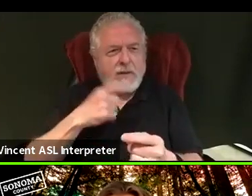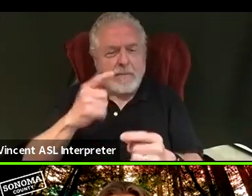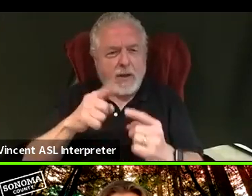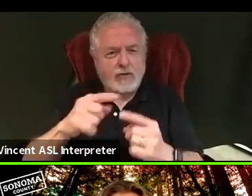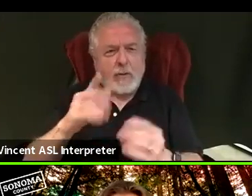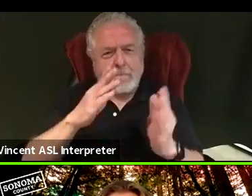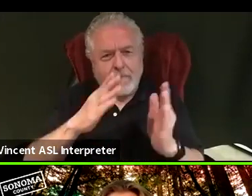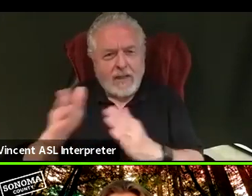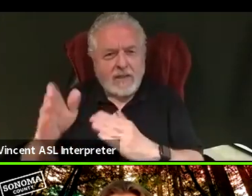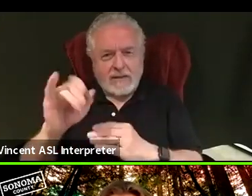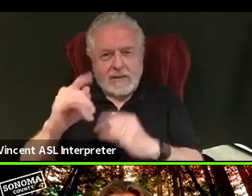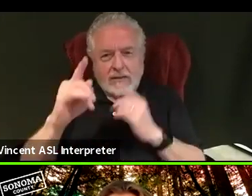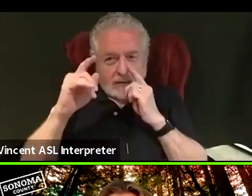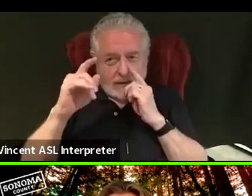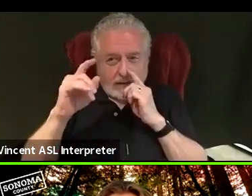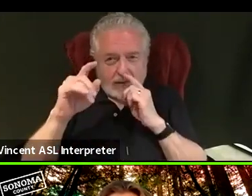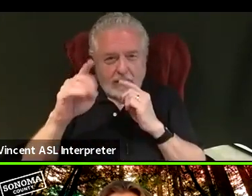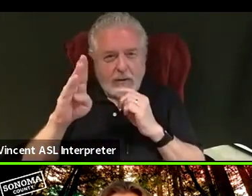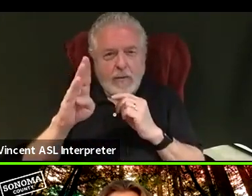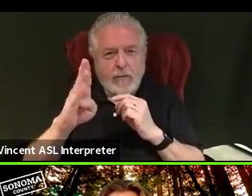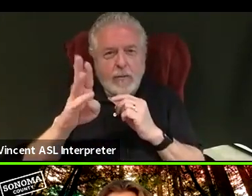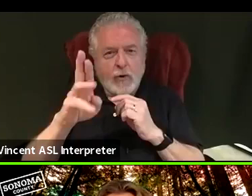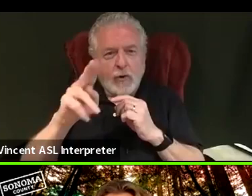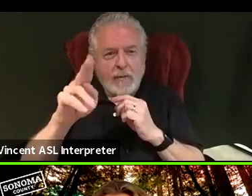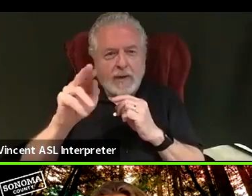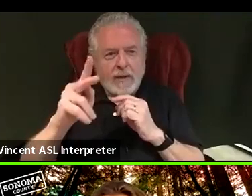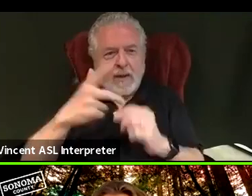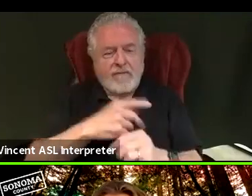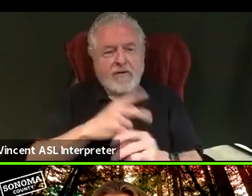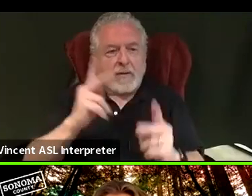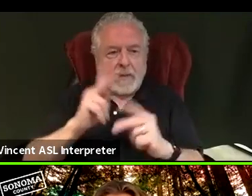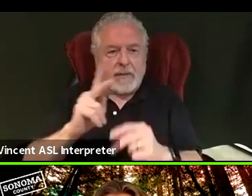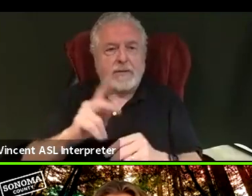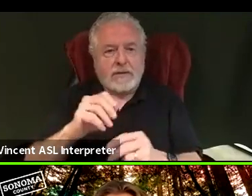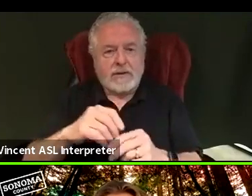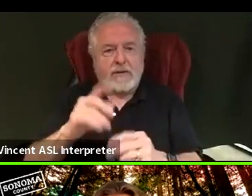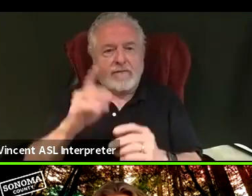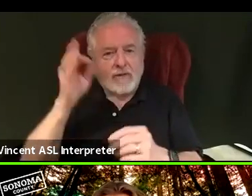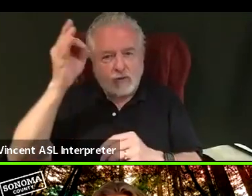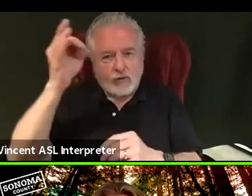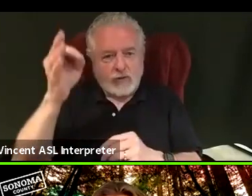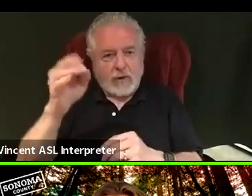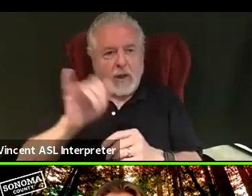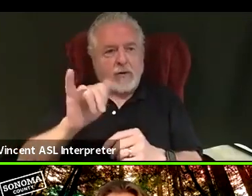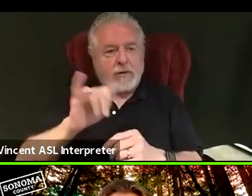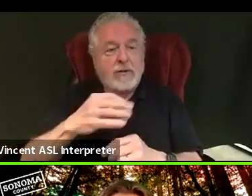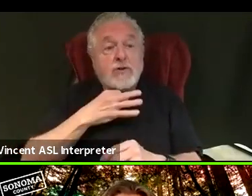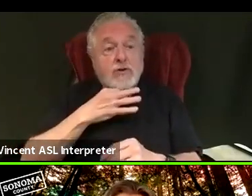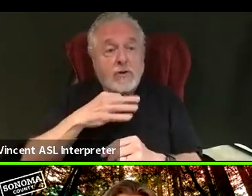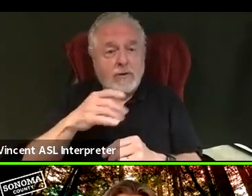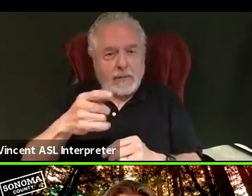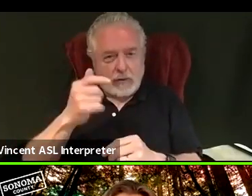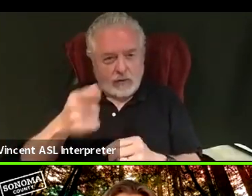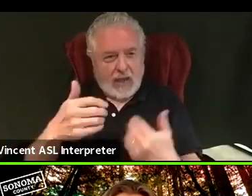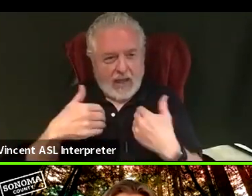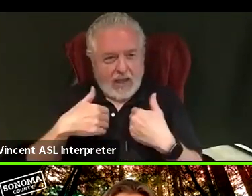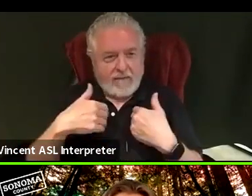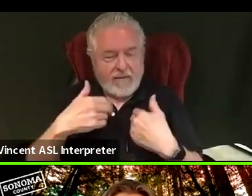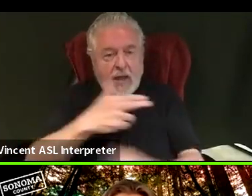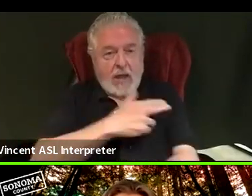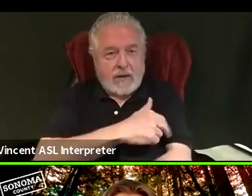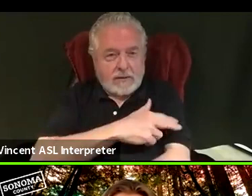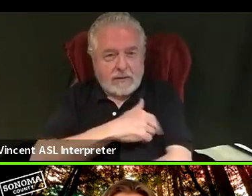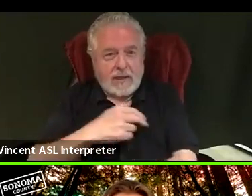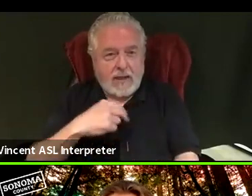about your plan for the site at the Luther Burbank Center and for vaccinating patients into the future. And I'm also curious, right, because you also have the hospital